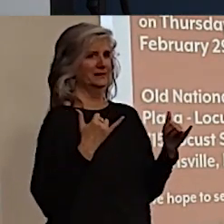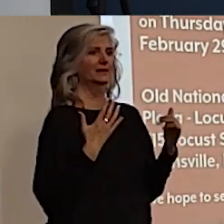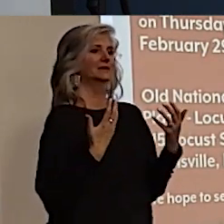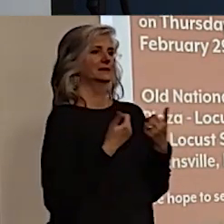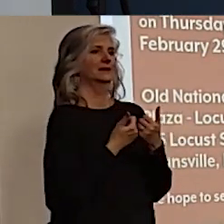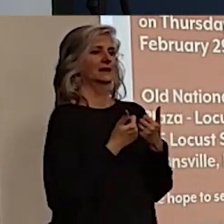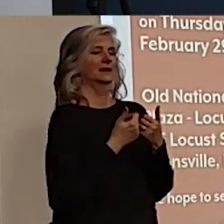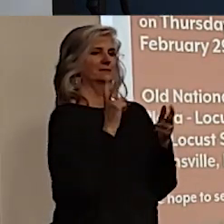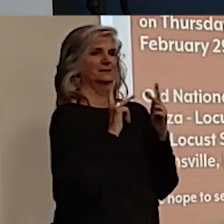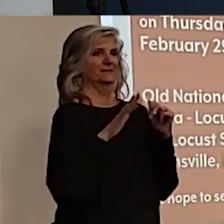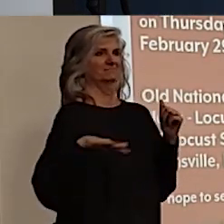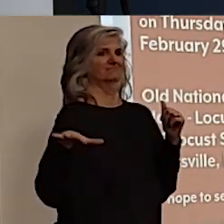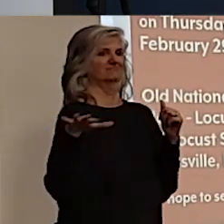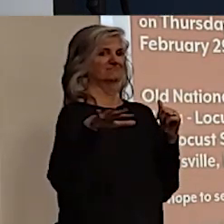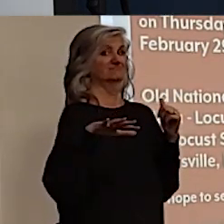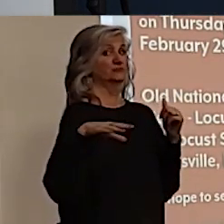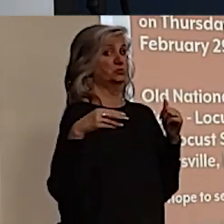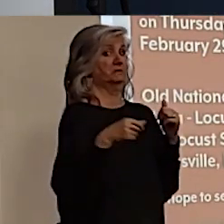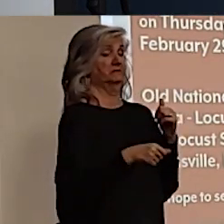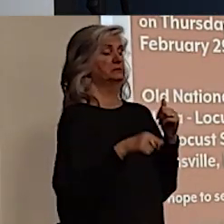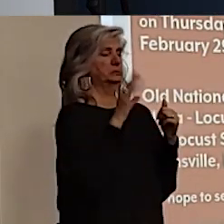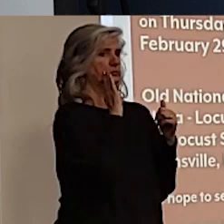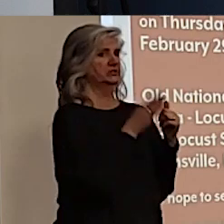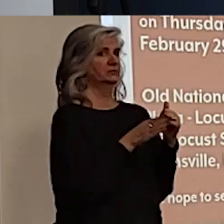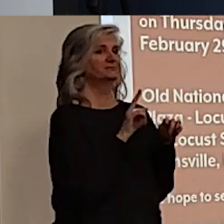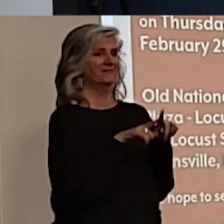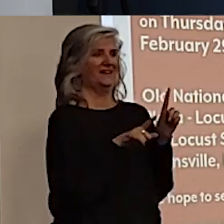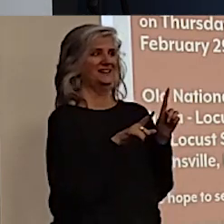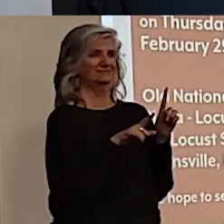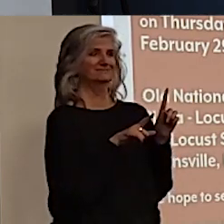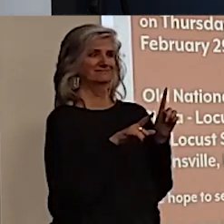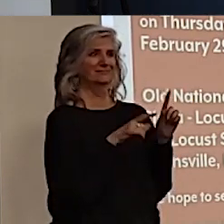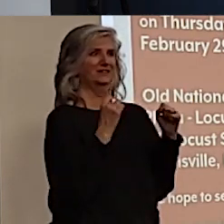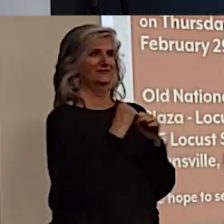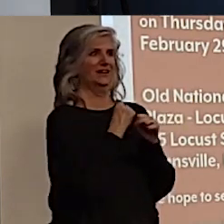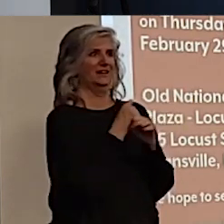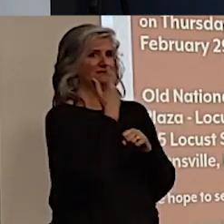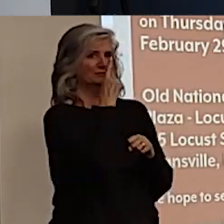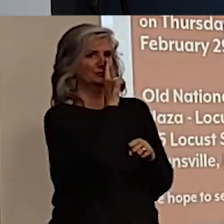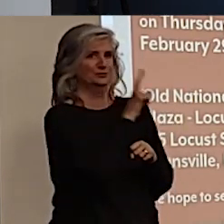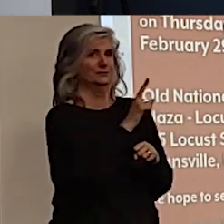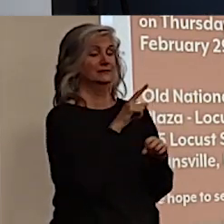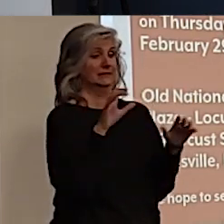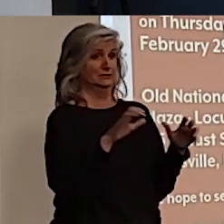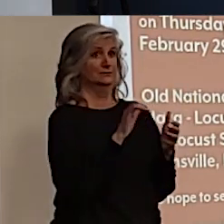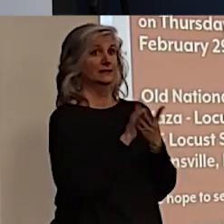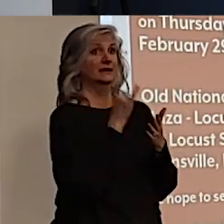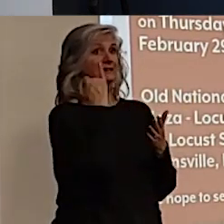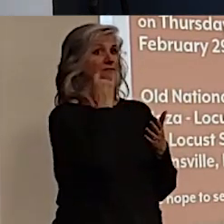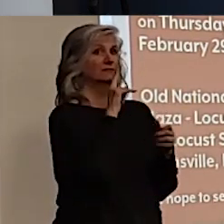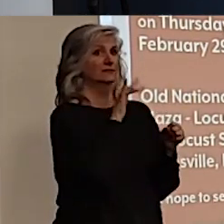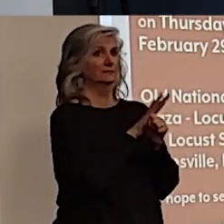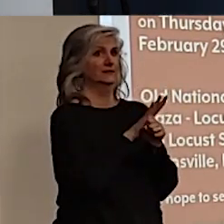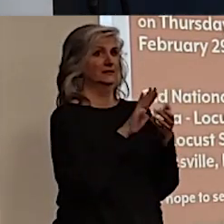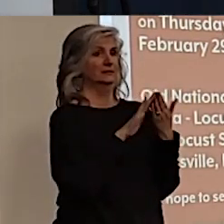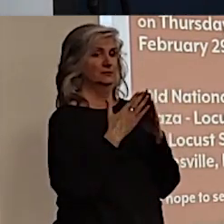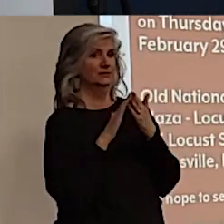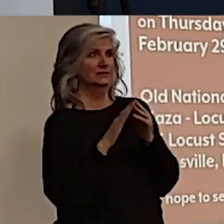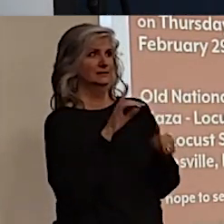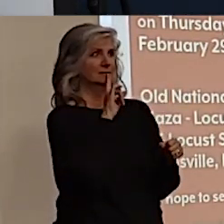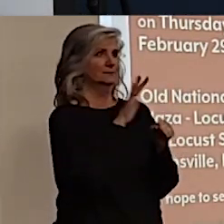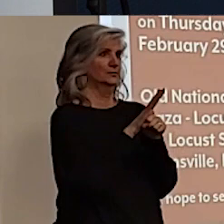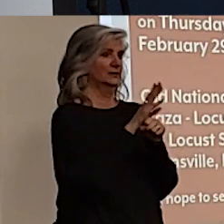There are folks out there that fund that kind of work, but it would be a fight, but it could be done if you had committed communities, committed